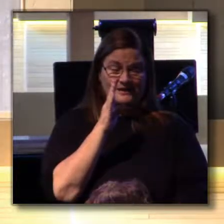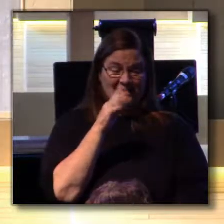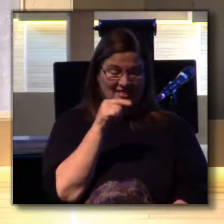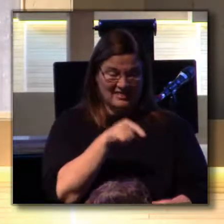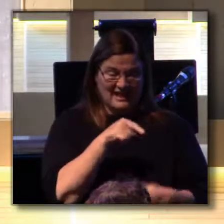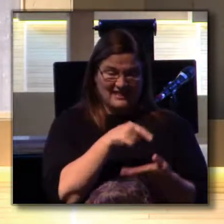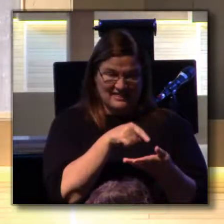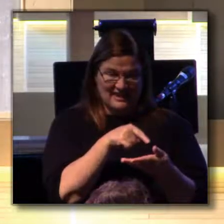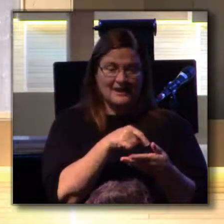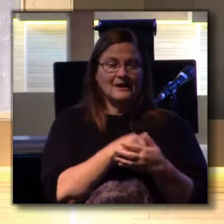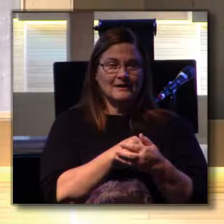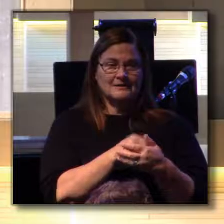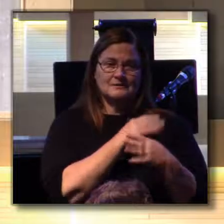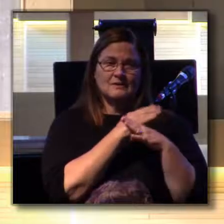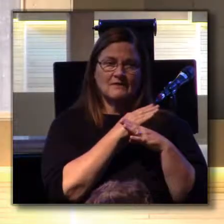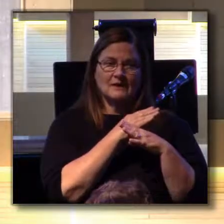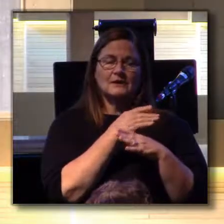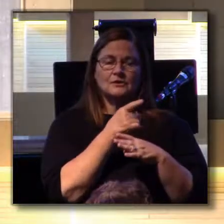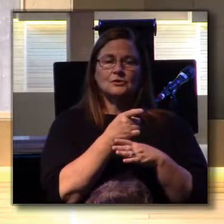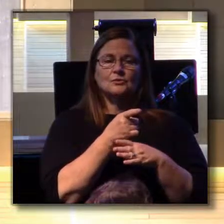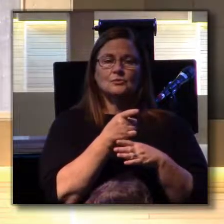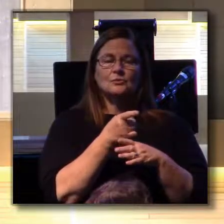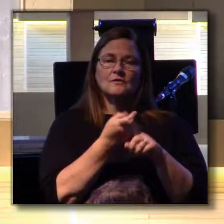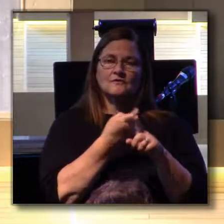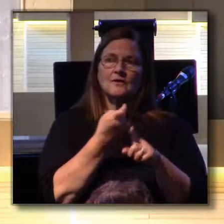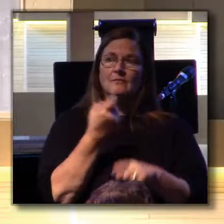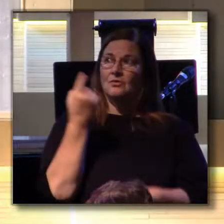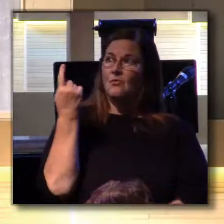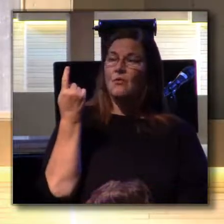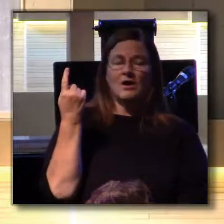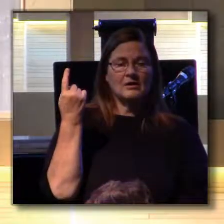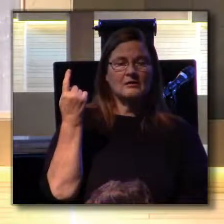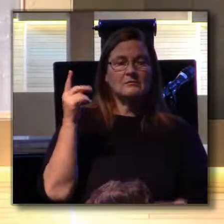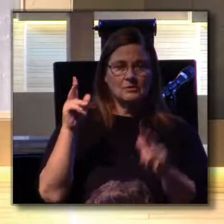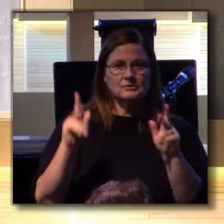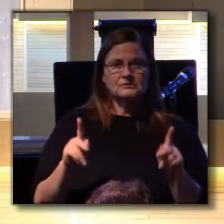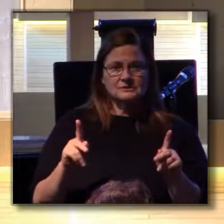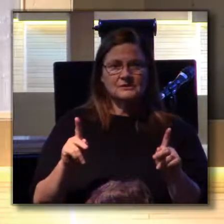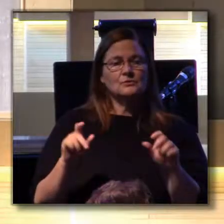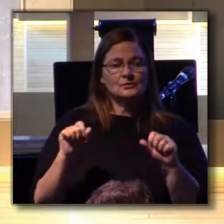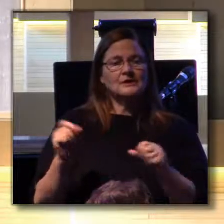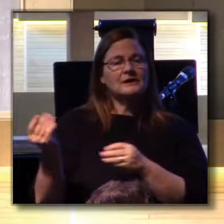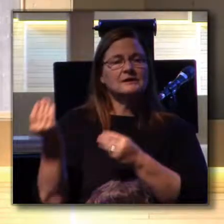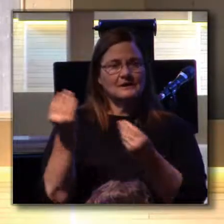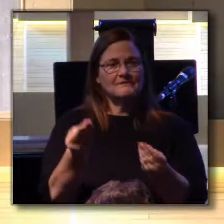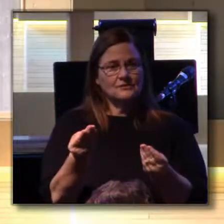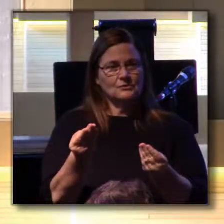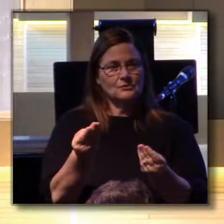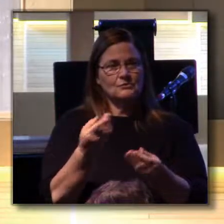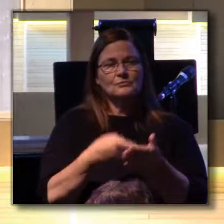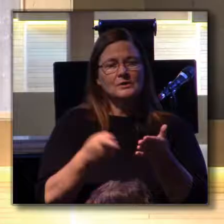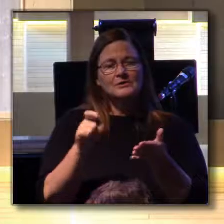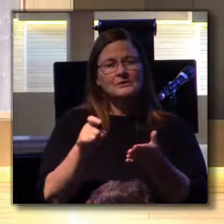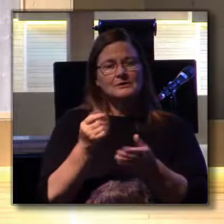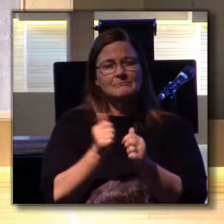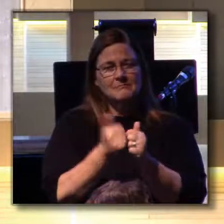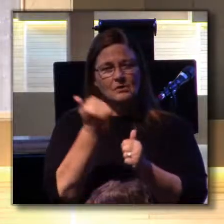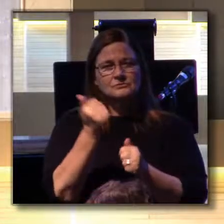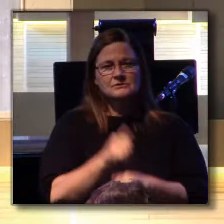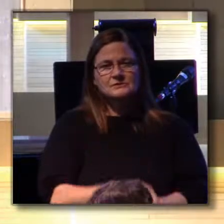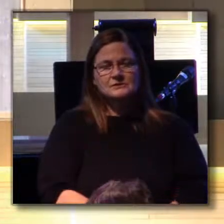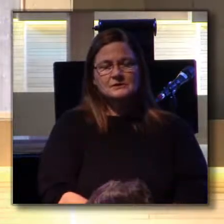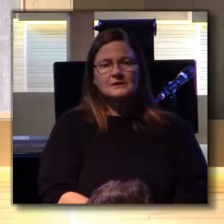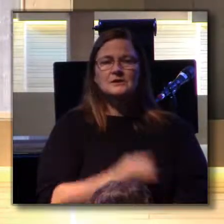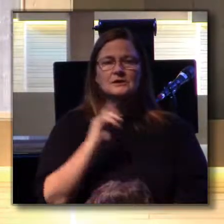is keeping you from the one person who can give you what you need most, that is